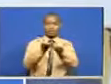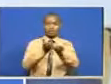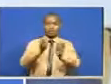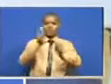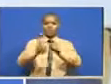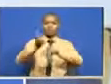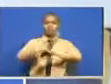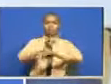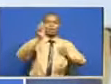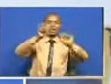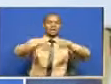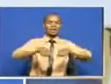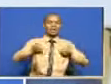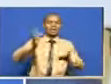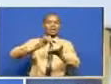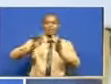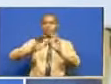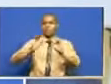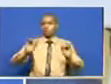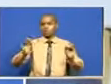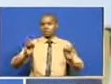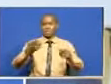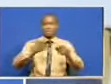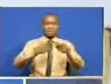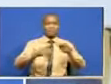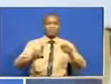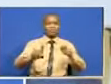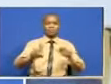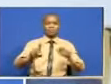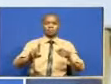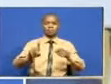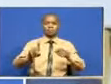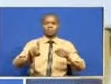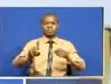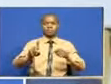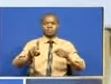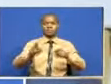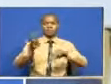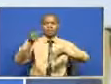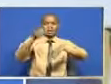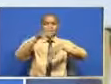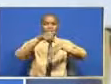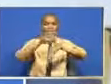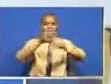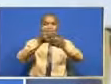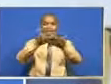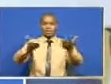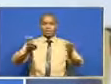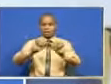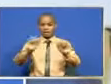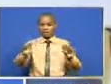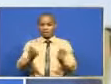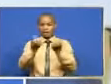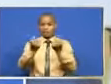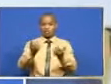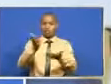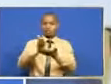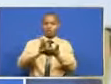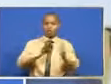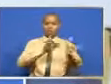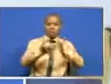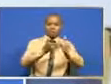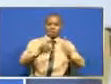reversed. But while this change is happening, I take this